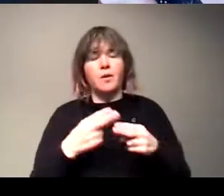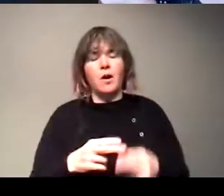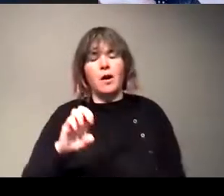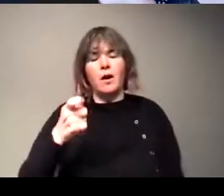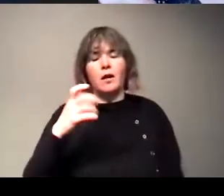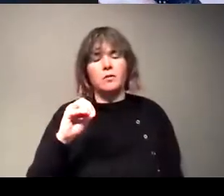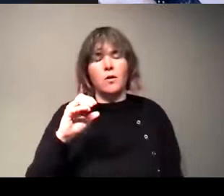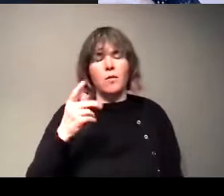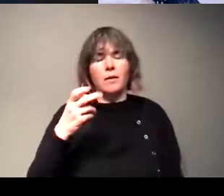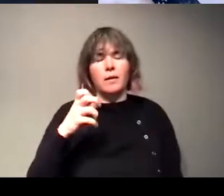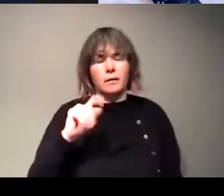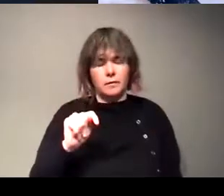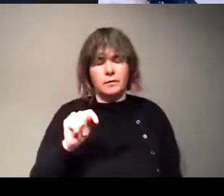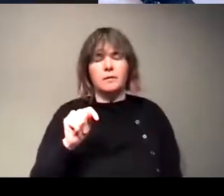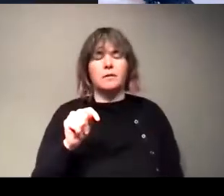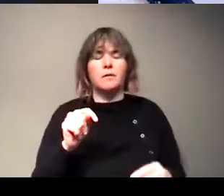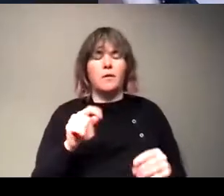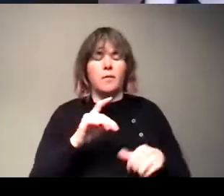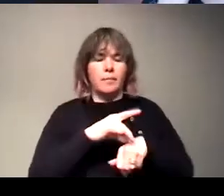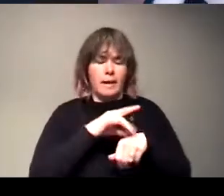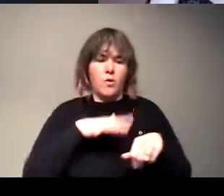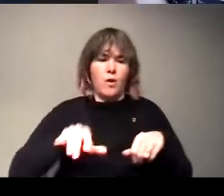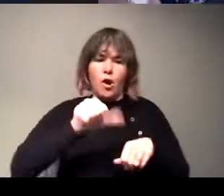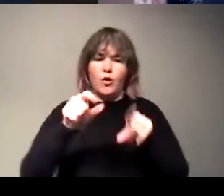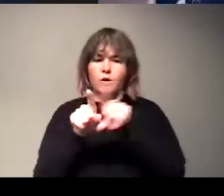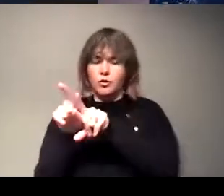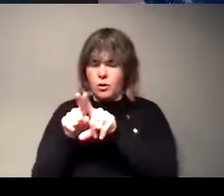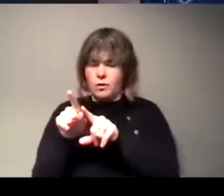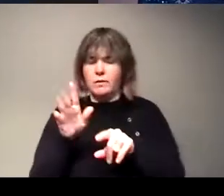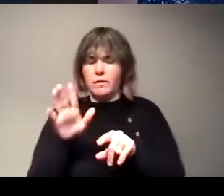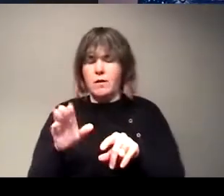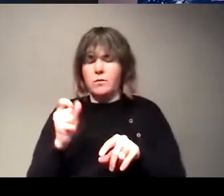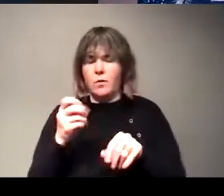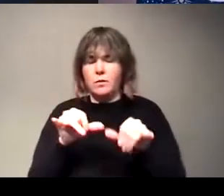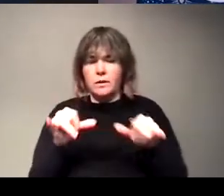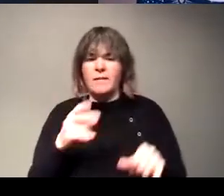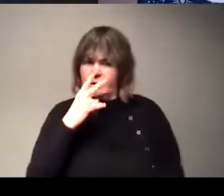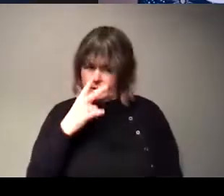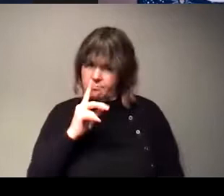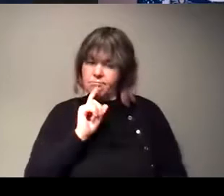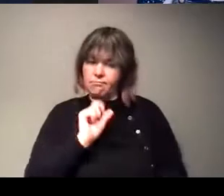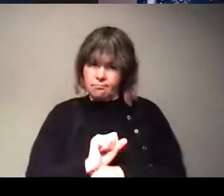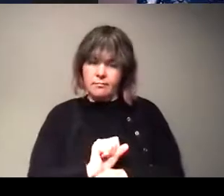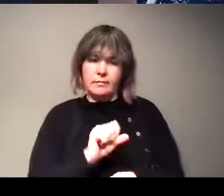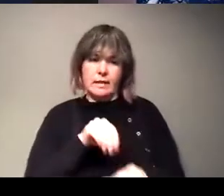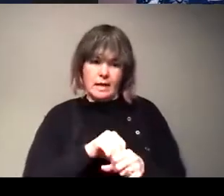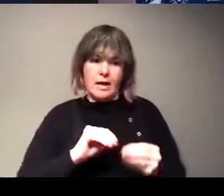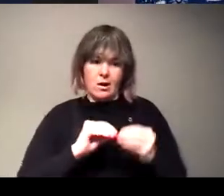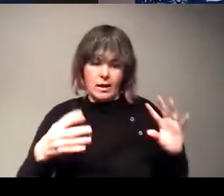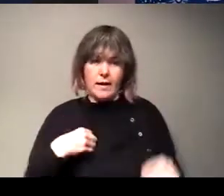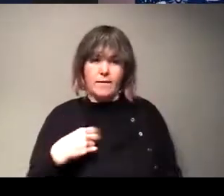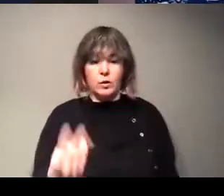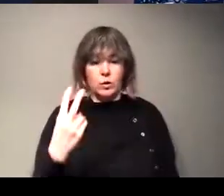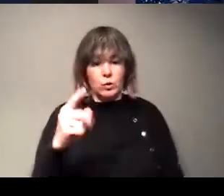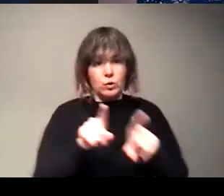planets that are around other stars in their own solar systems. We definitely have seen exoplanet systems in our galaxy that have two stars